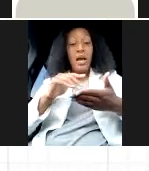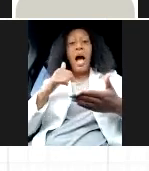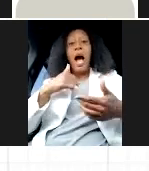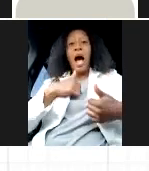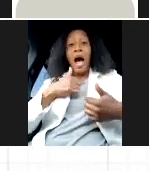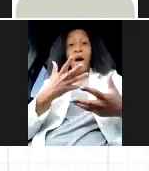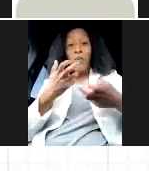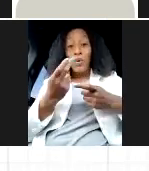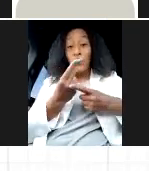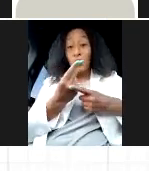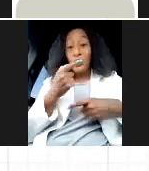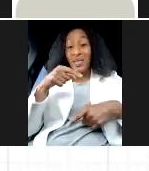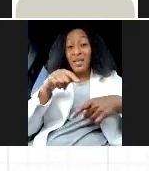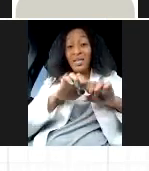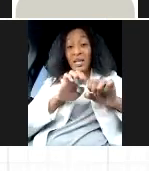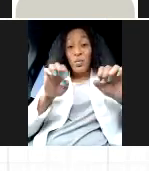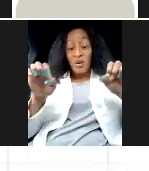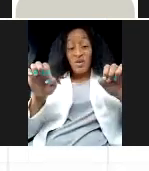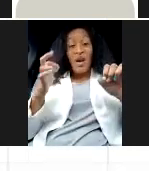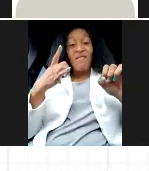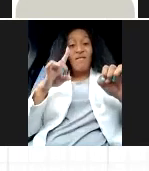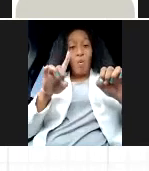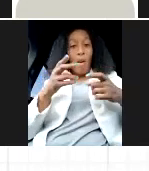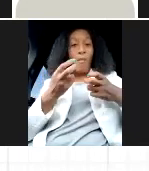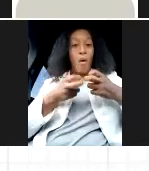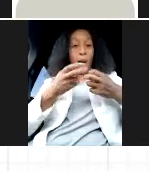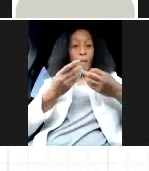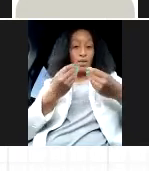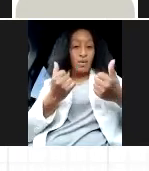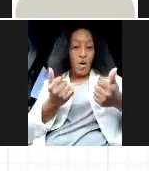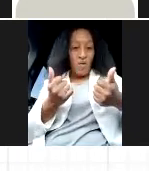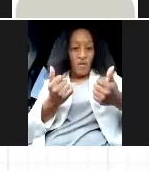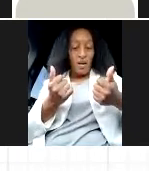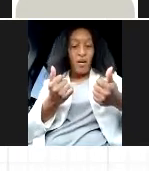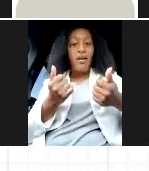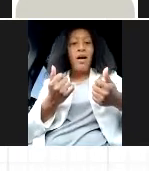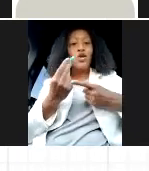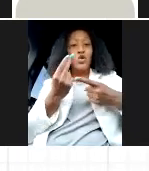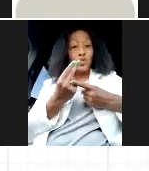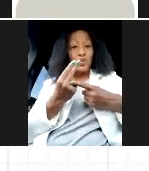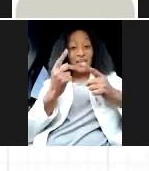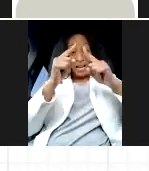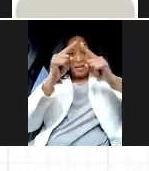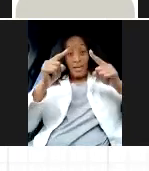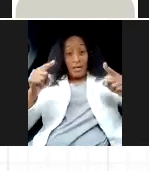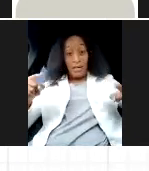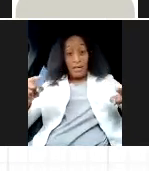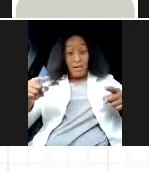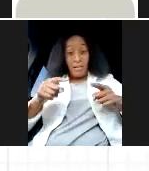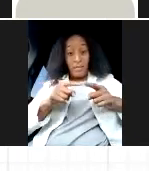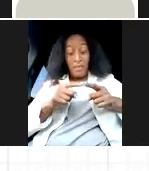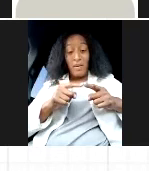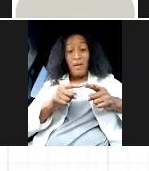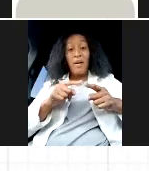solving pyramid. Why? Because then I don't have to worry about knowing algebra or